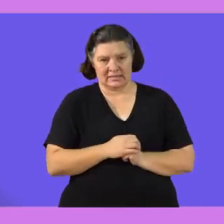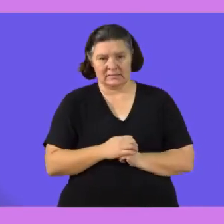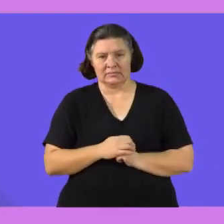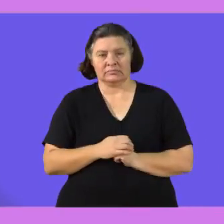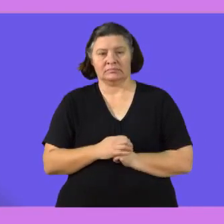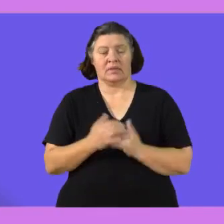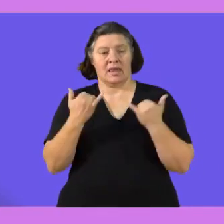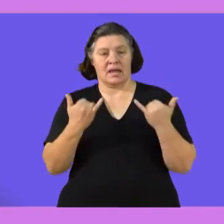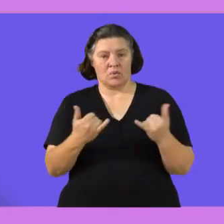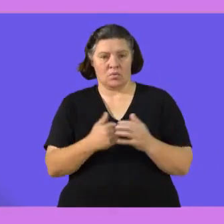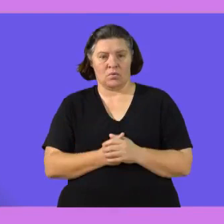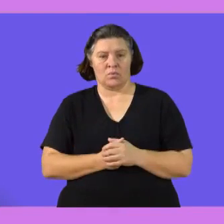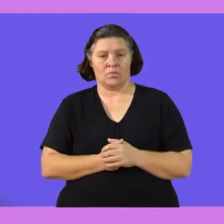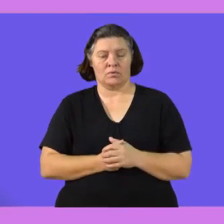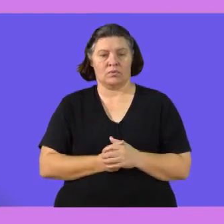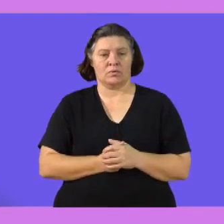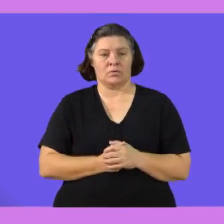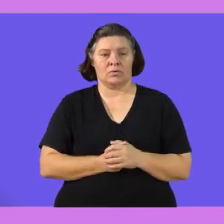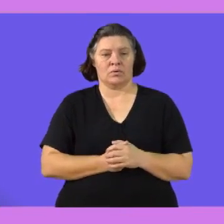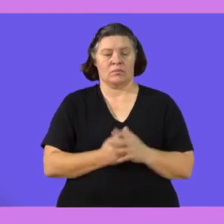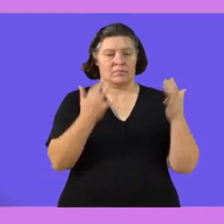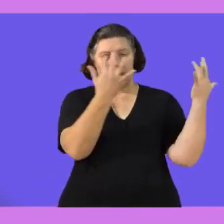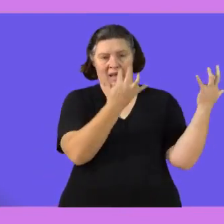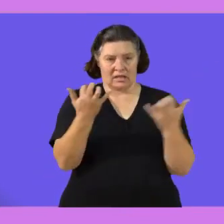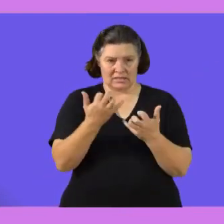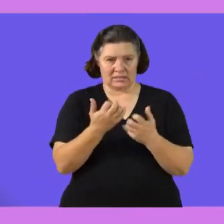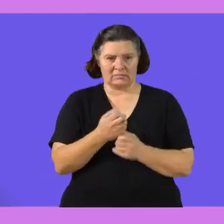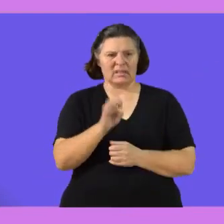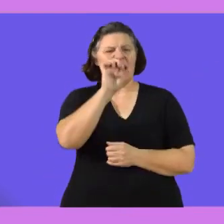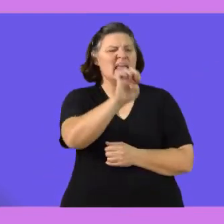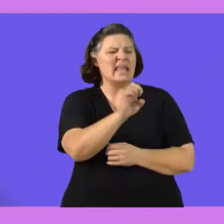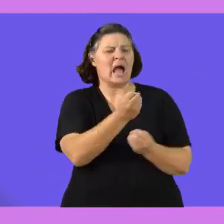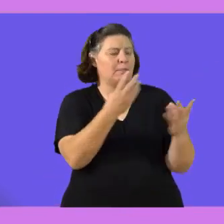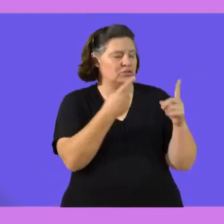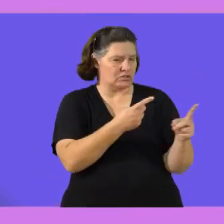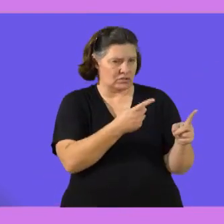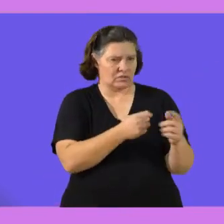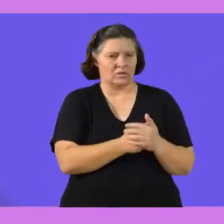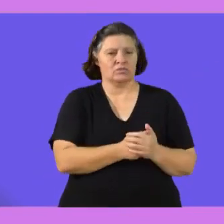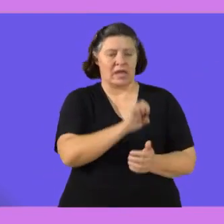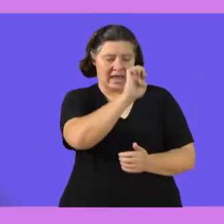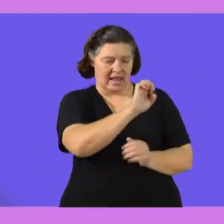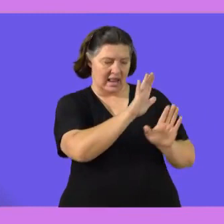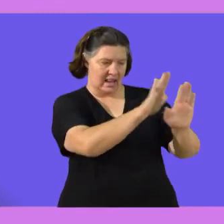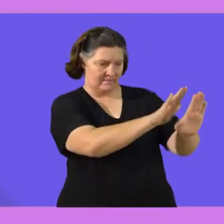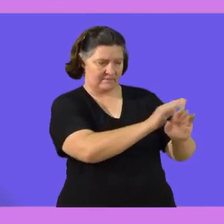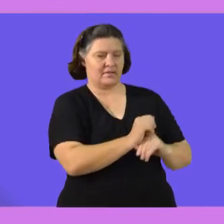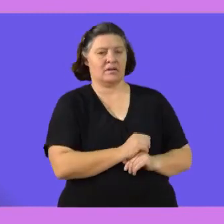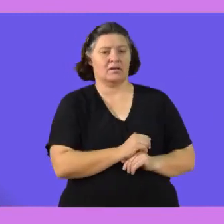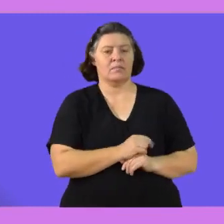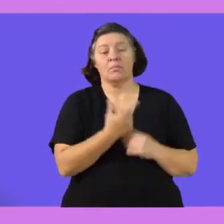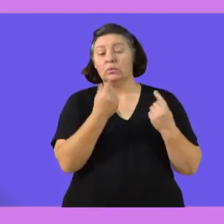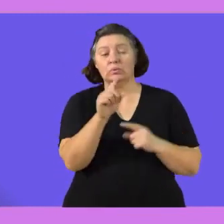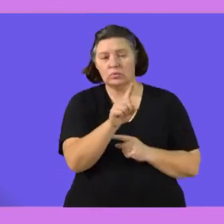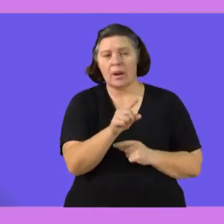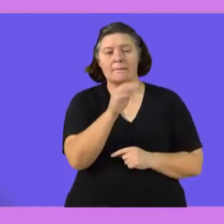Okay, so now I'm going to calculate what E should be. So therefore I'm going to leave E alone here. Okay, as soon as I do